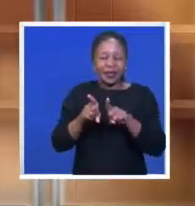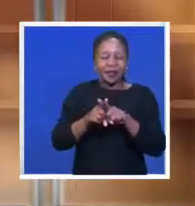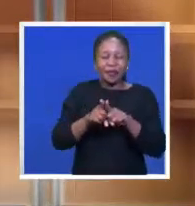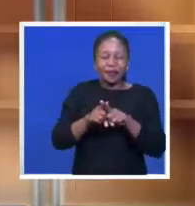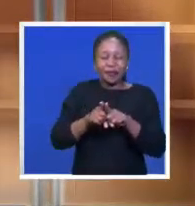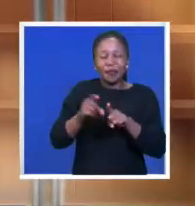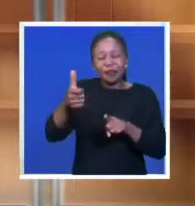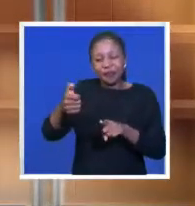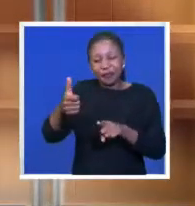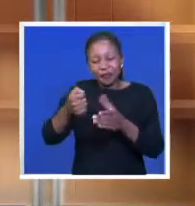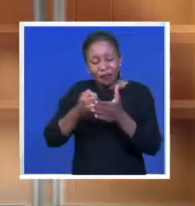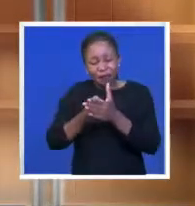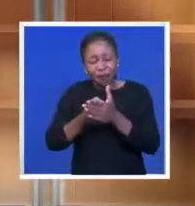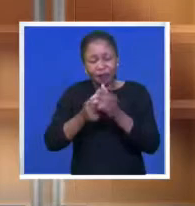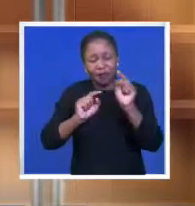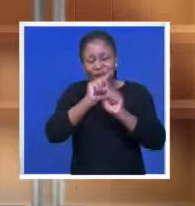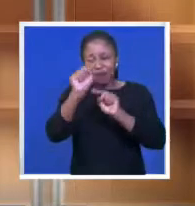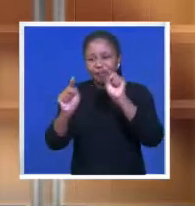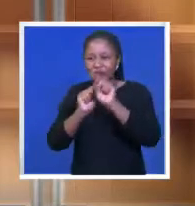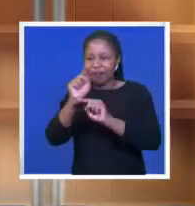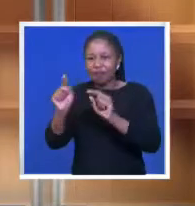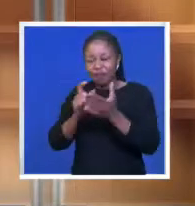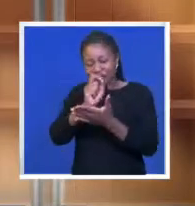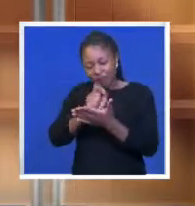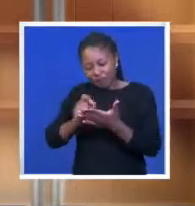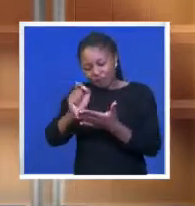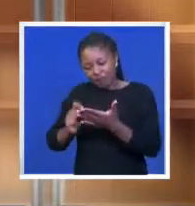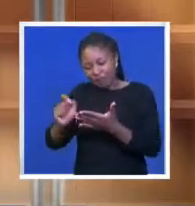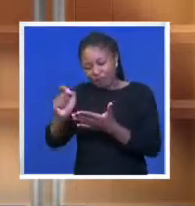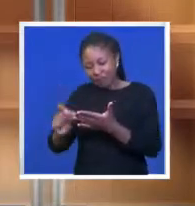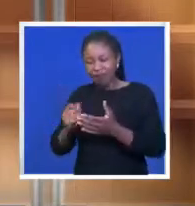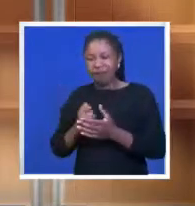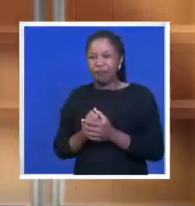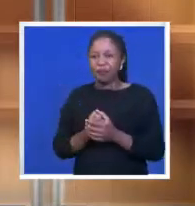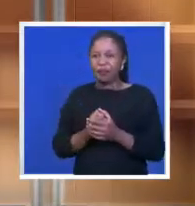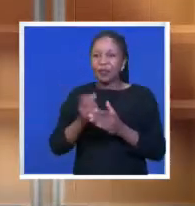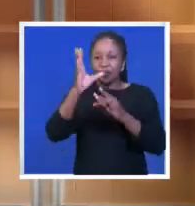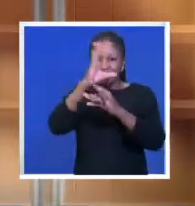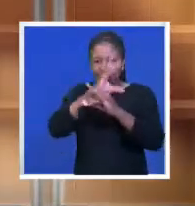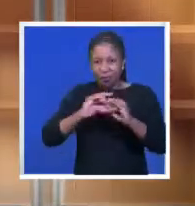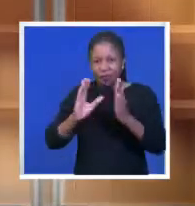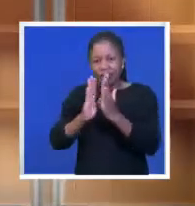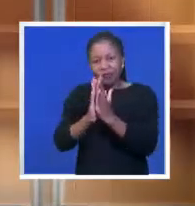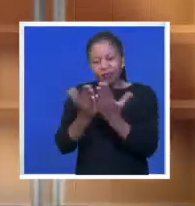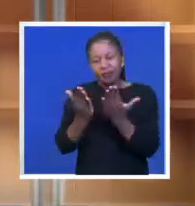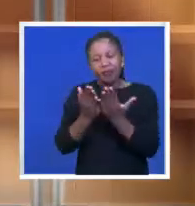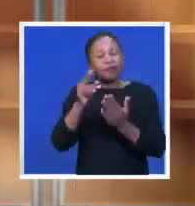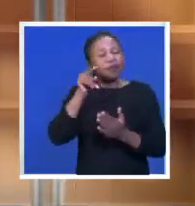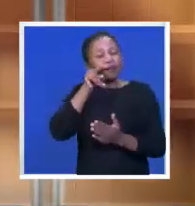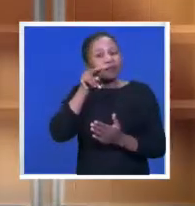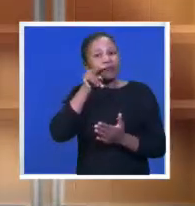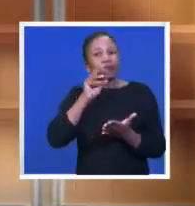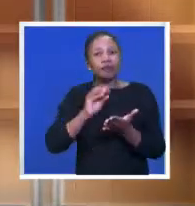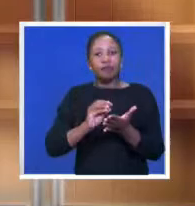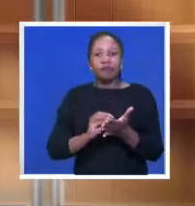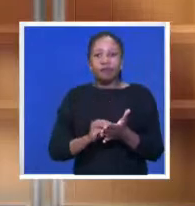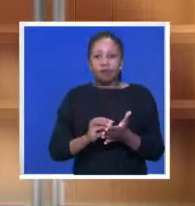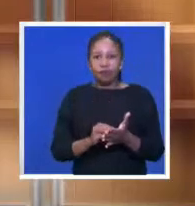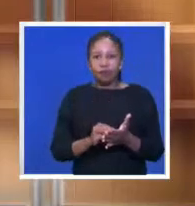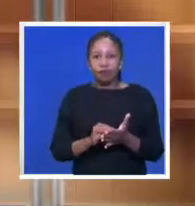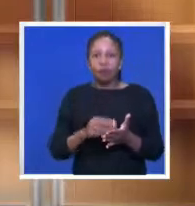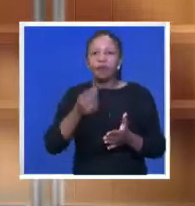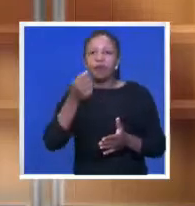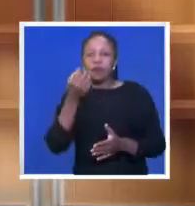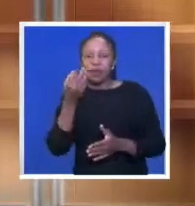ask you today. And you should also have your RSV Holy Bible. But if you don't have your RSV Holy